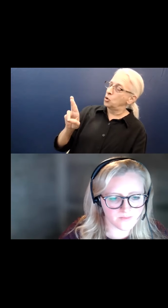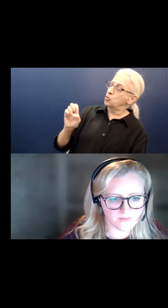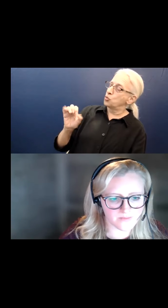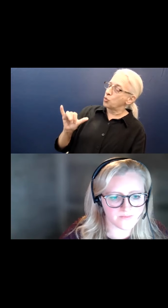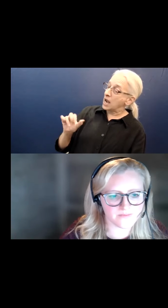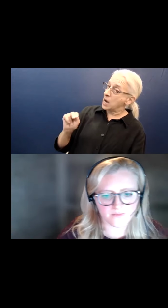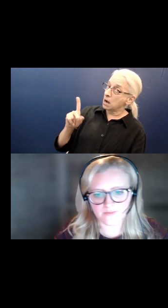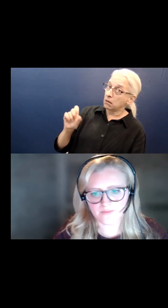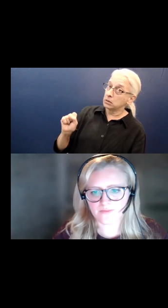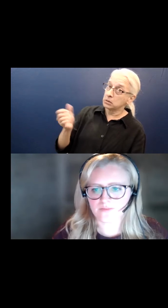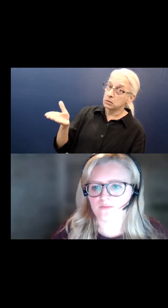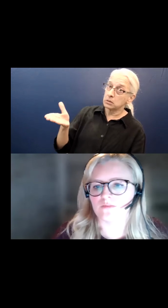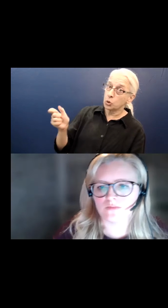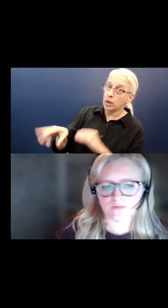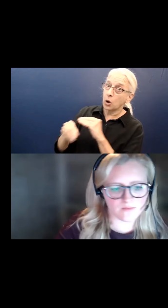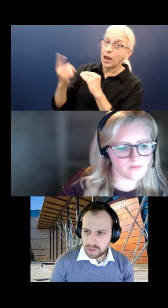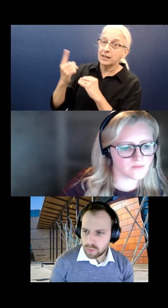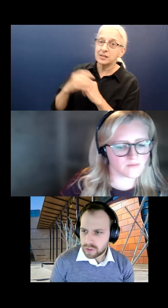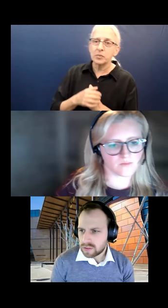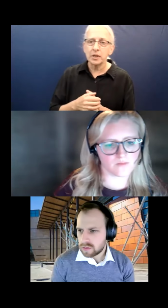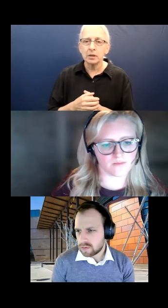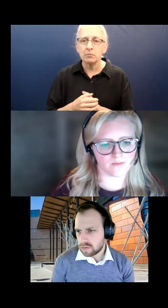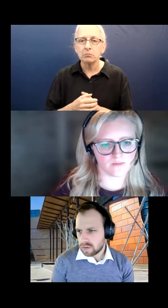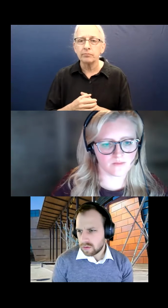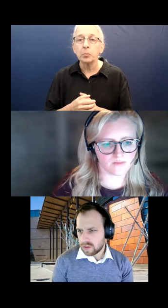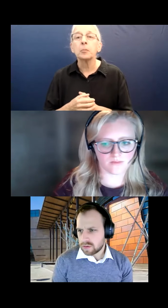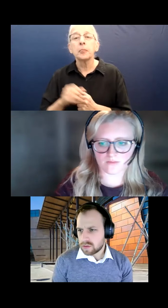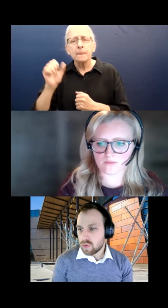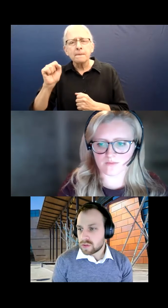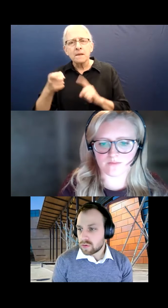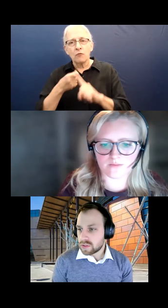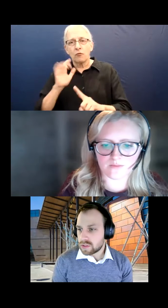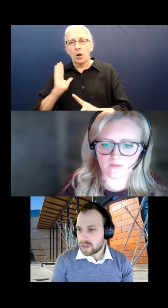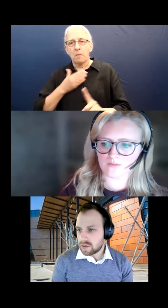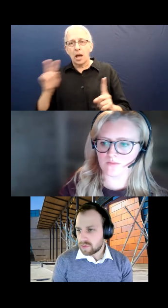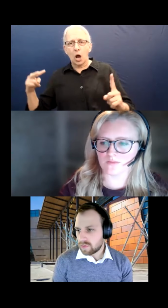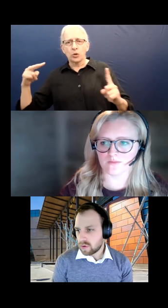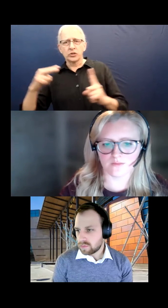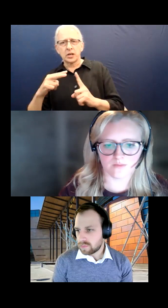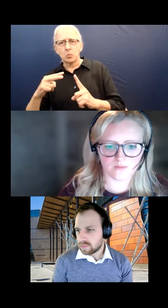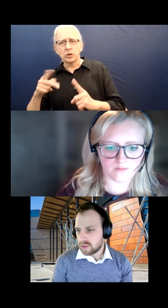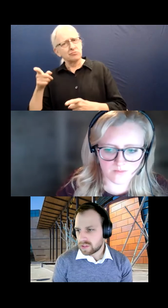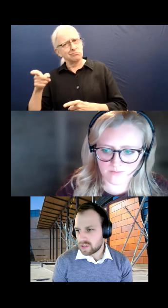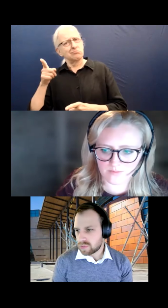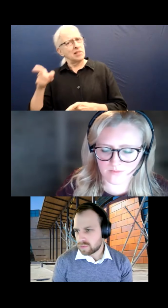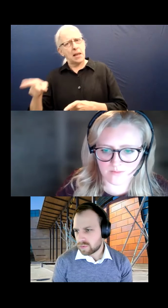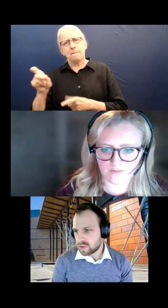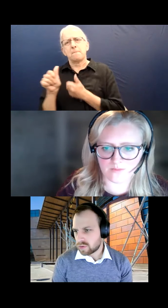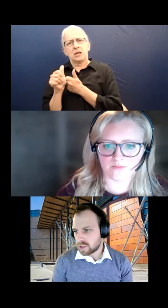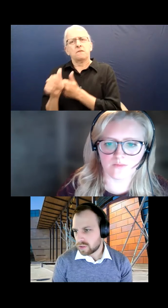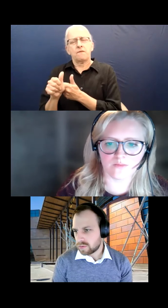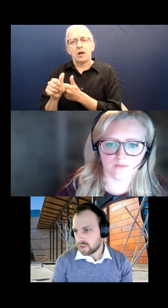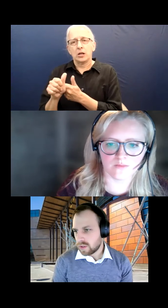Sure. From the city of Redmond standpoint, there's noise ordinances that have to be followed. There's exceptions